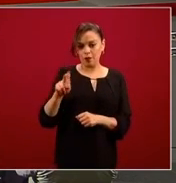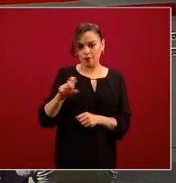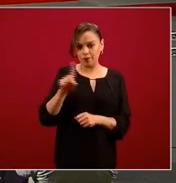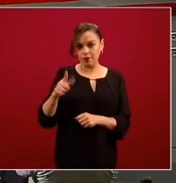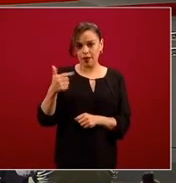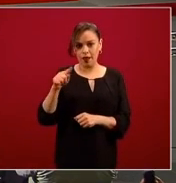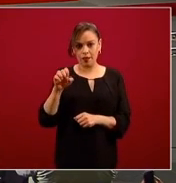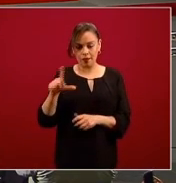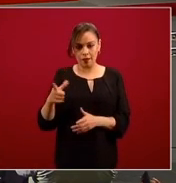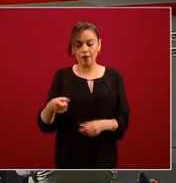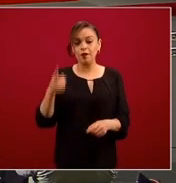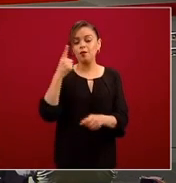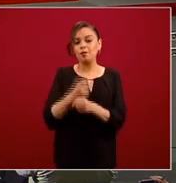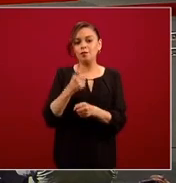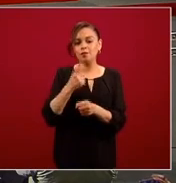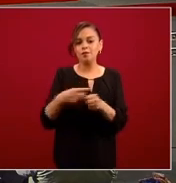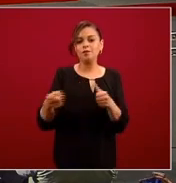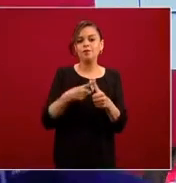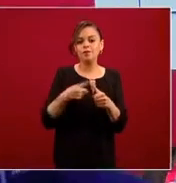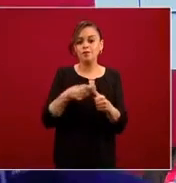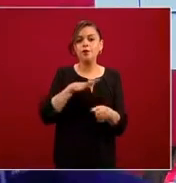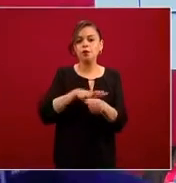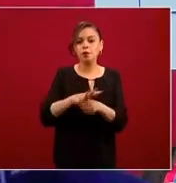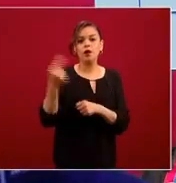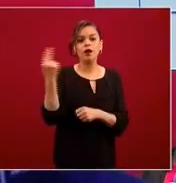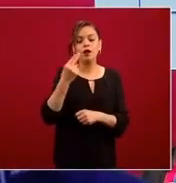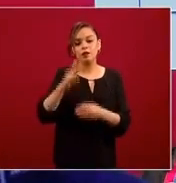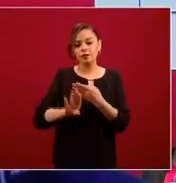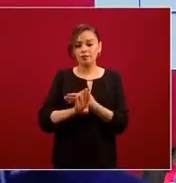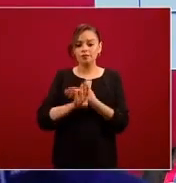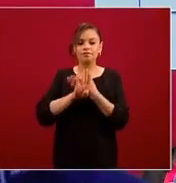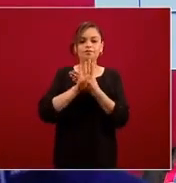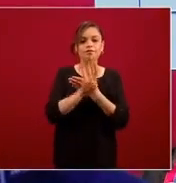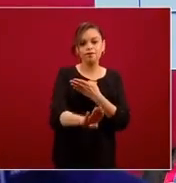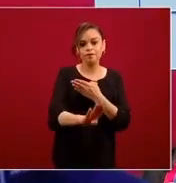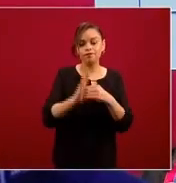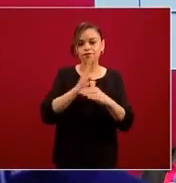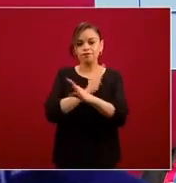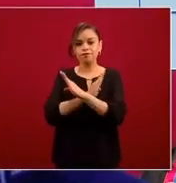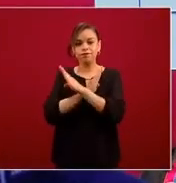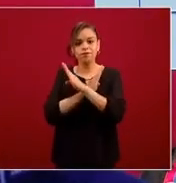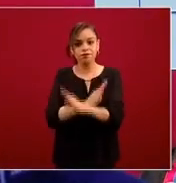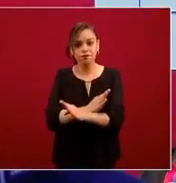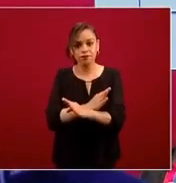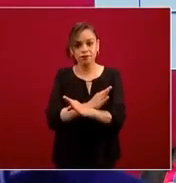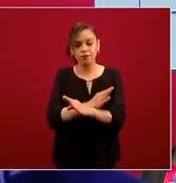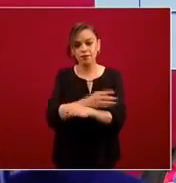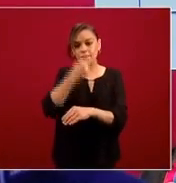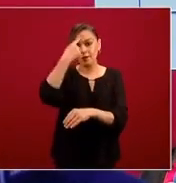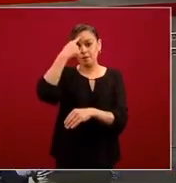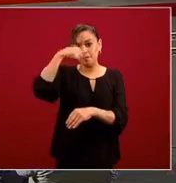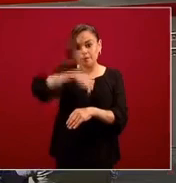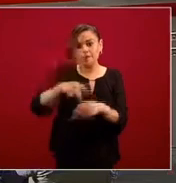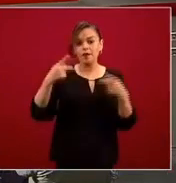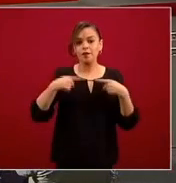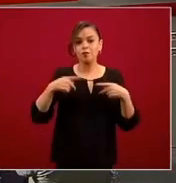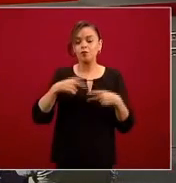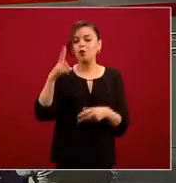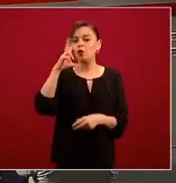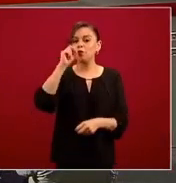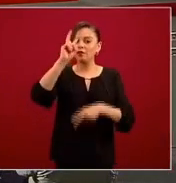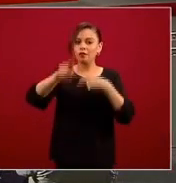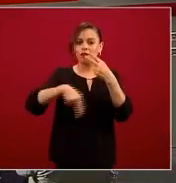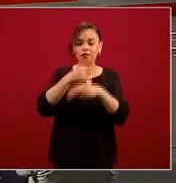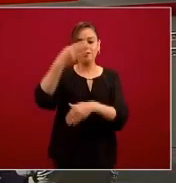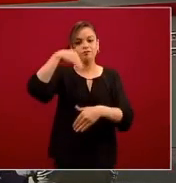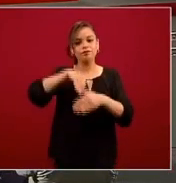on none, the priority is to prevent, right? So, first of all, we want to remind everyone that the most important thing we